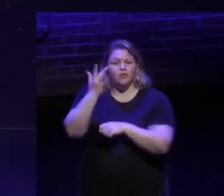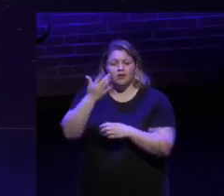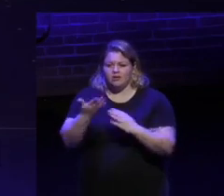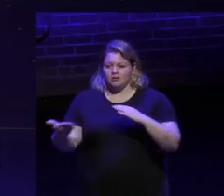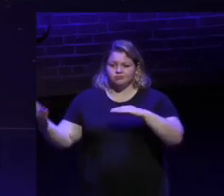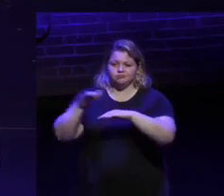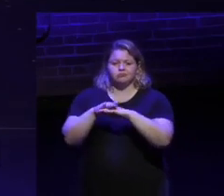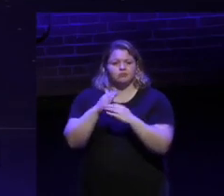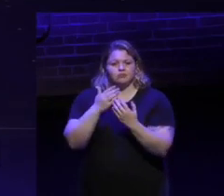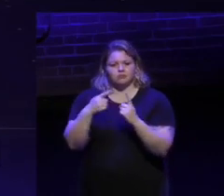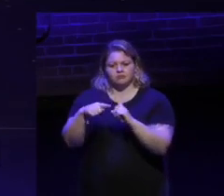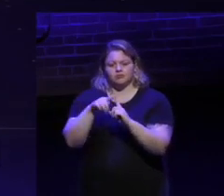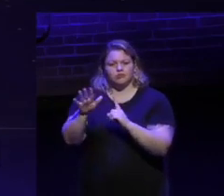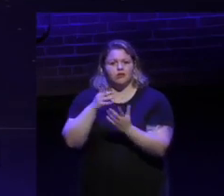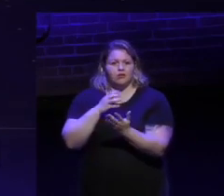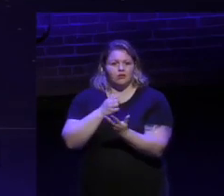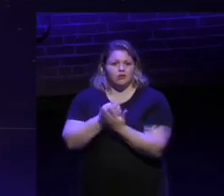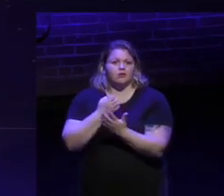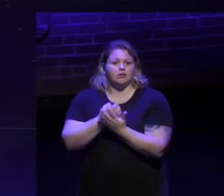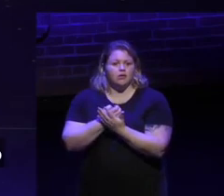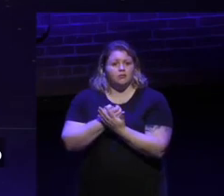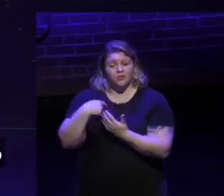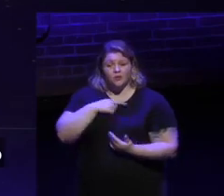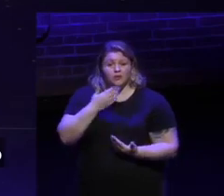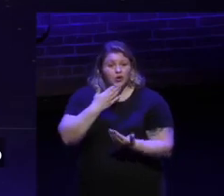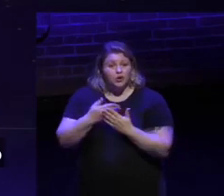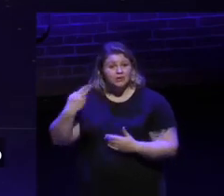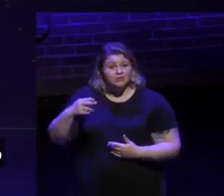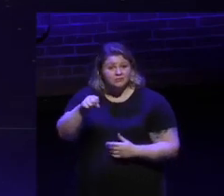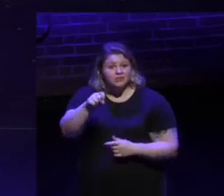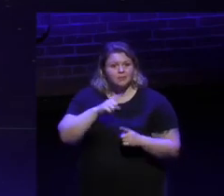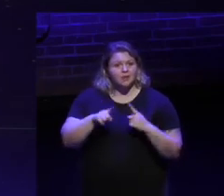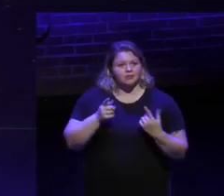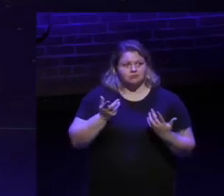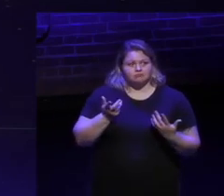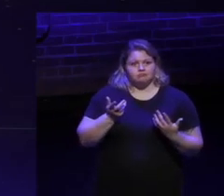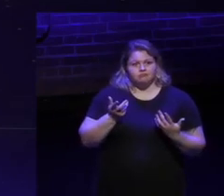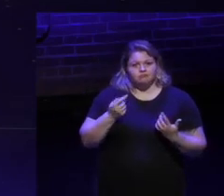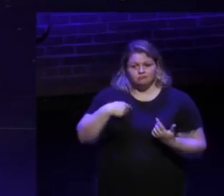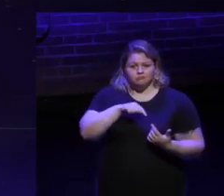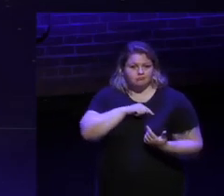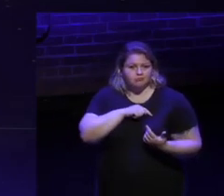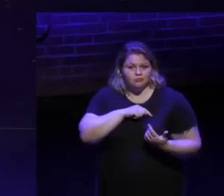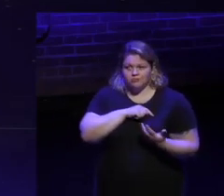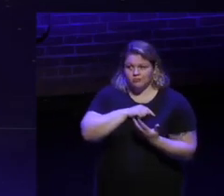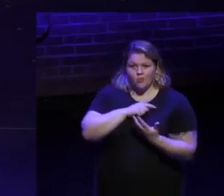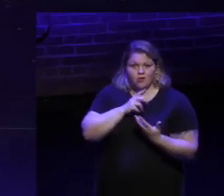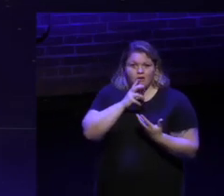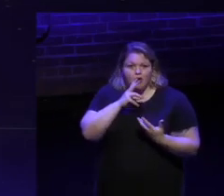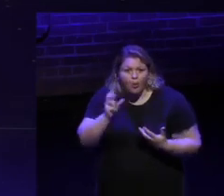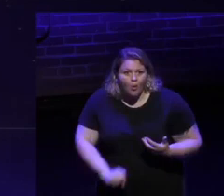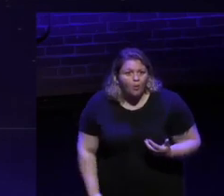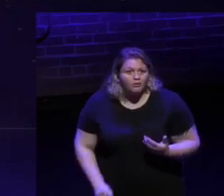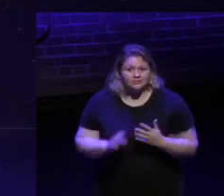for Salem. As much as we had this amazing history, we're an old city and people were used to you go to job with a lunch bucket, you have a shift and you work. And